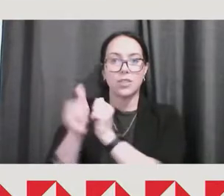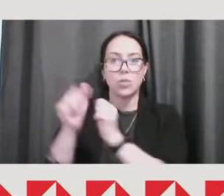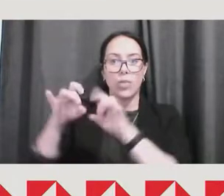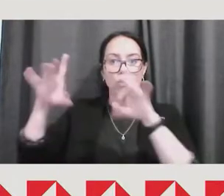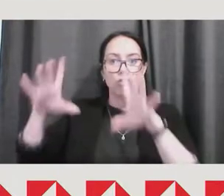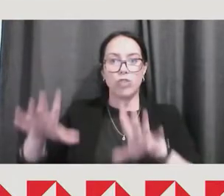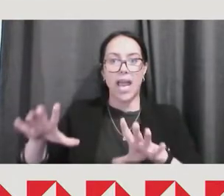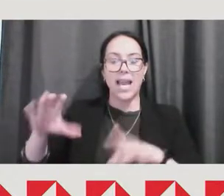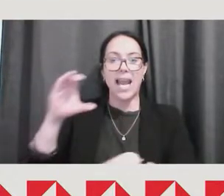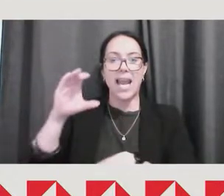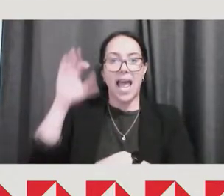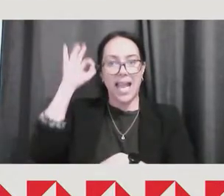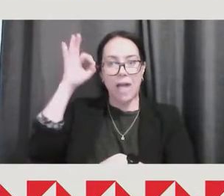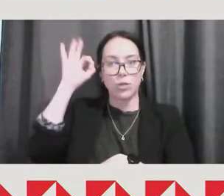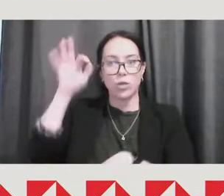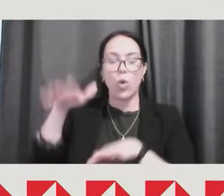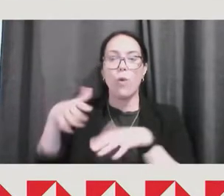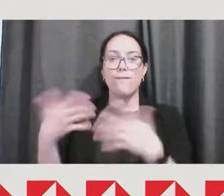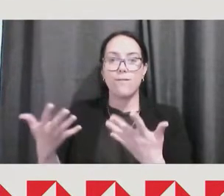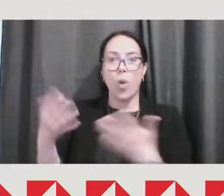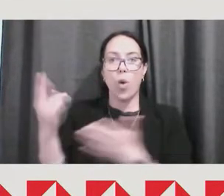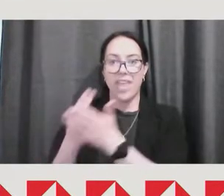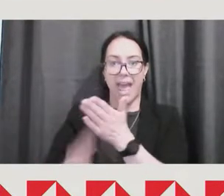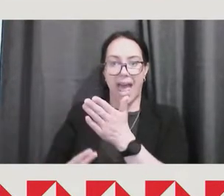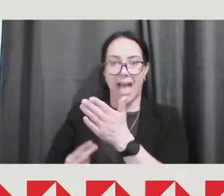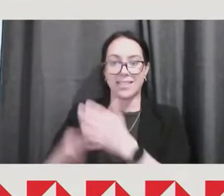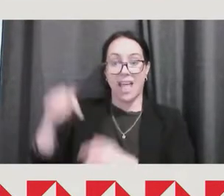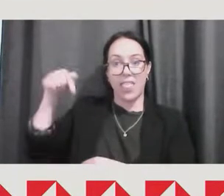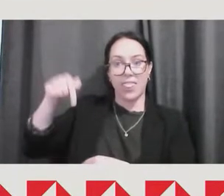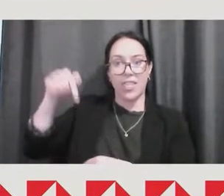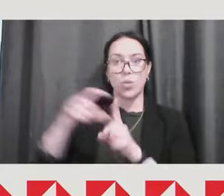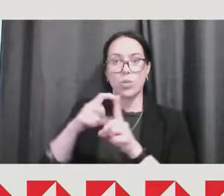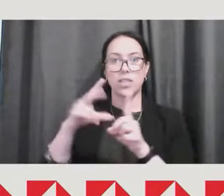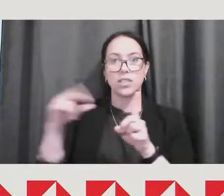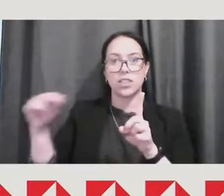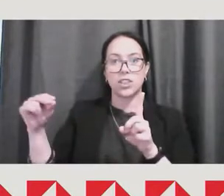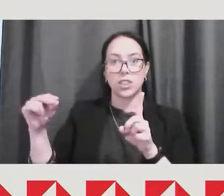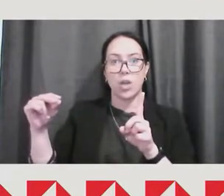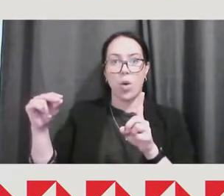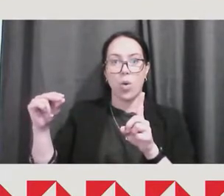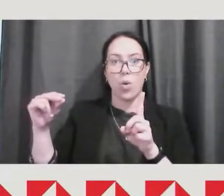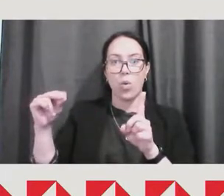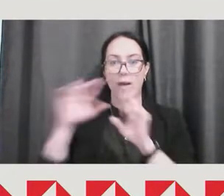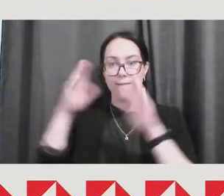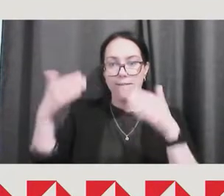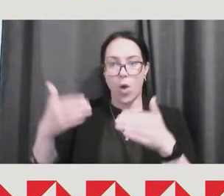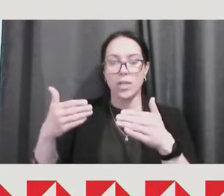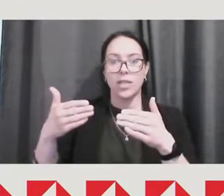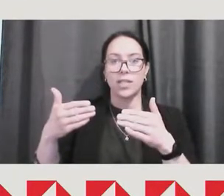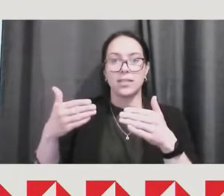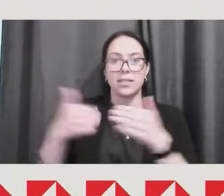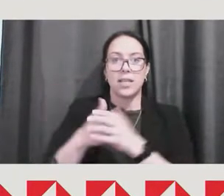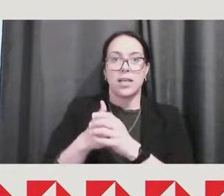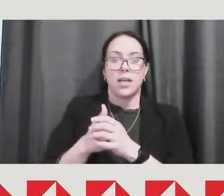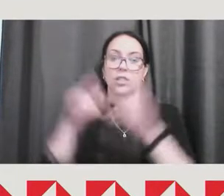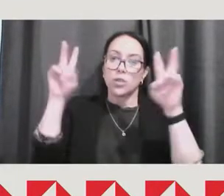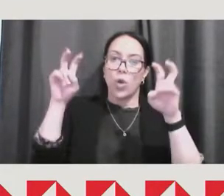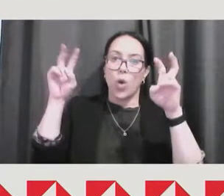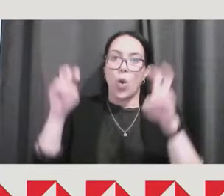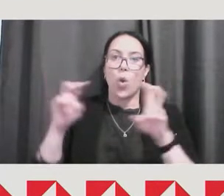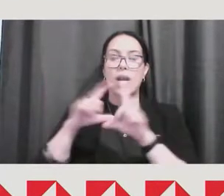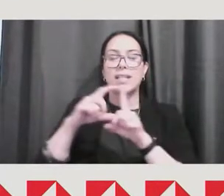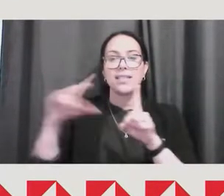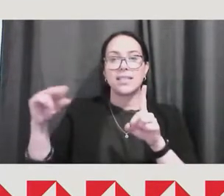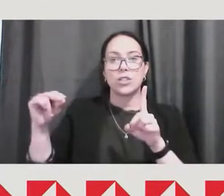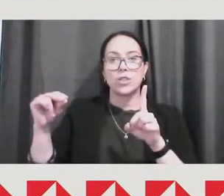this was a specifically digital practice focus and it's called the digital Fellowship last year last year we ran